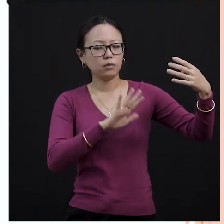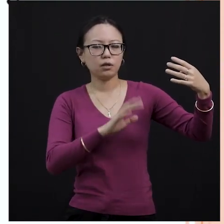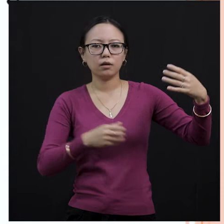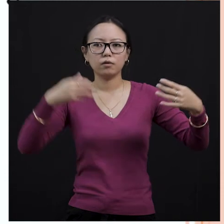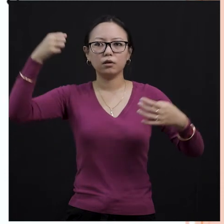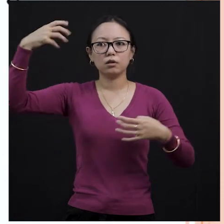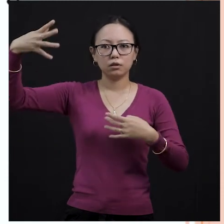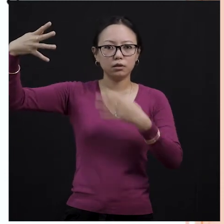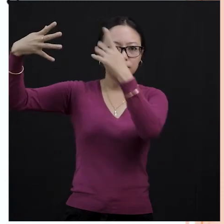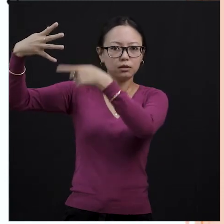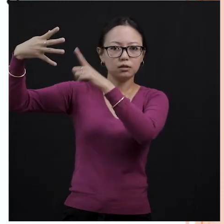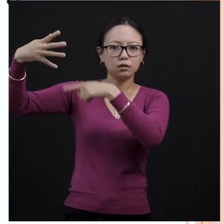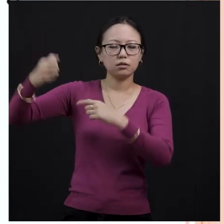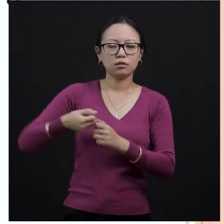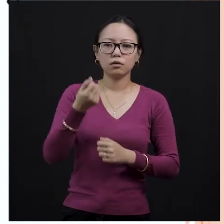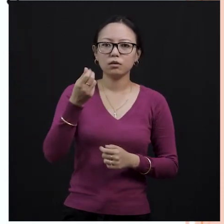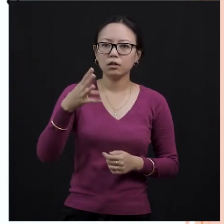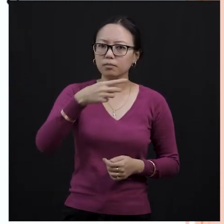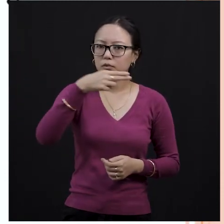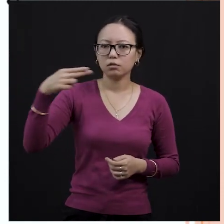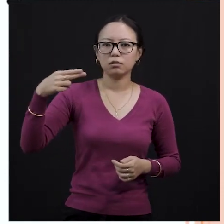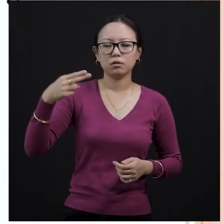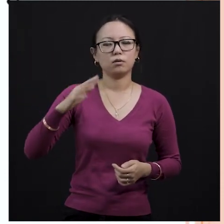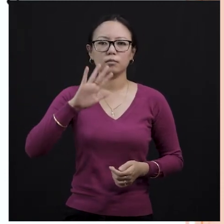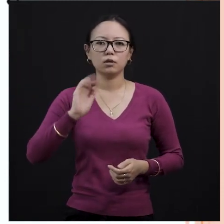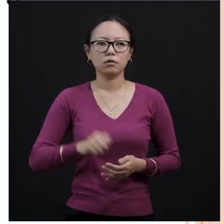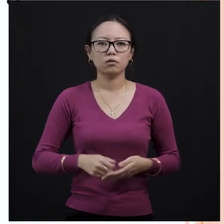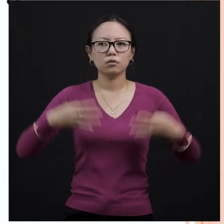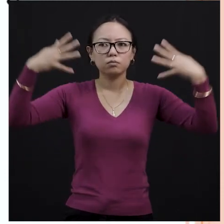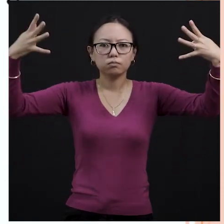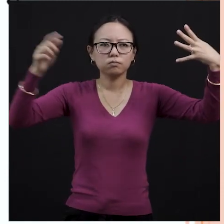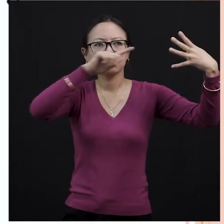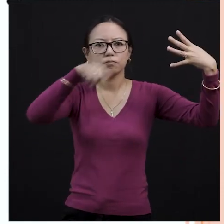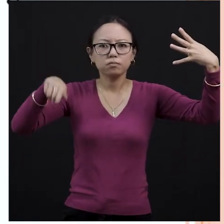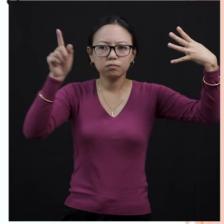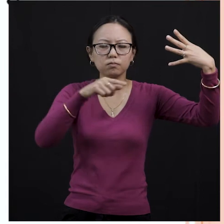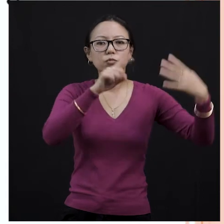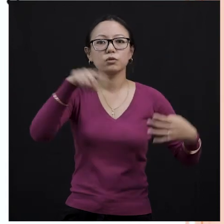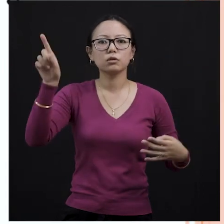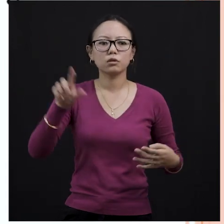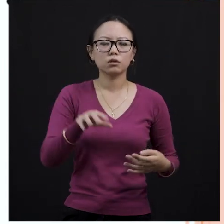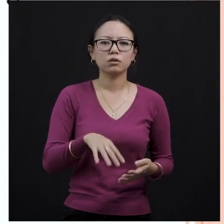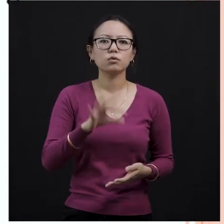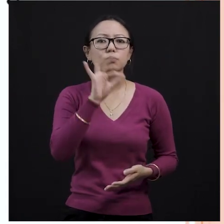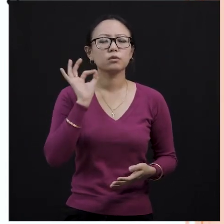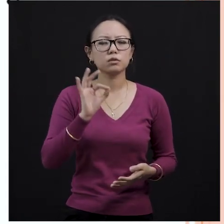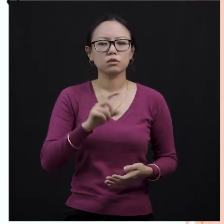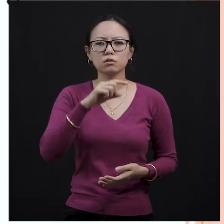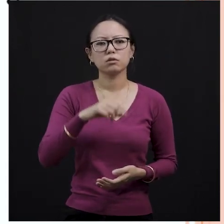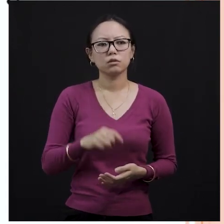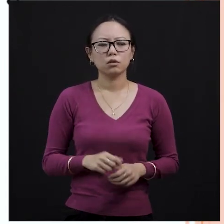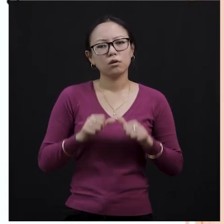is 2, meaning this number 2 is the same as TWO.